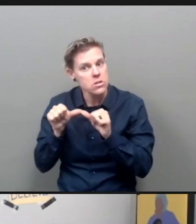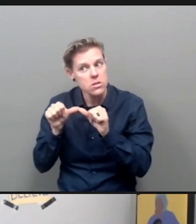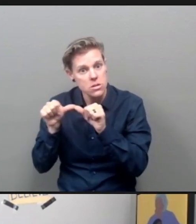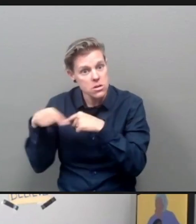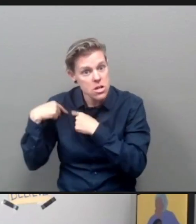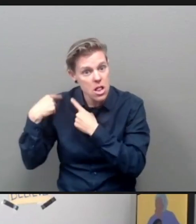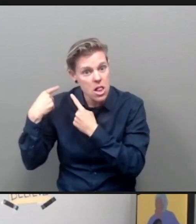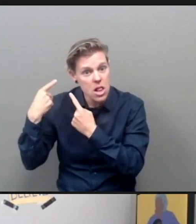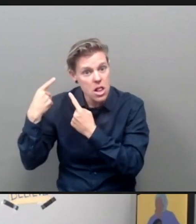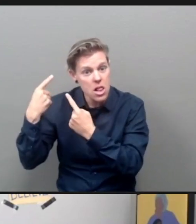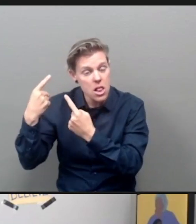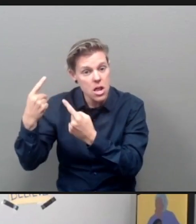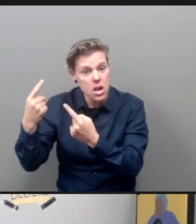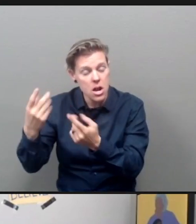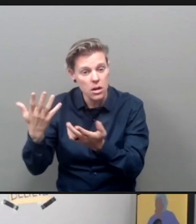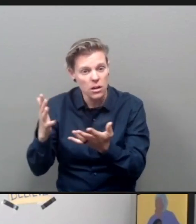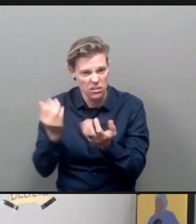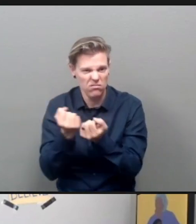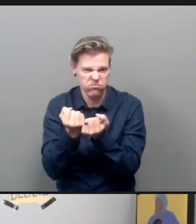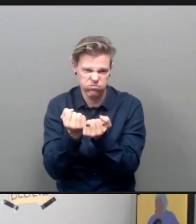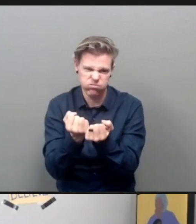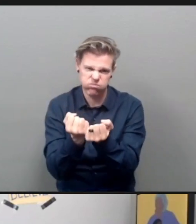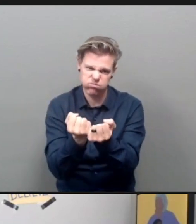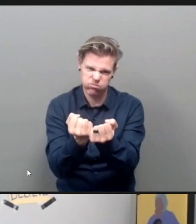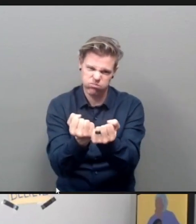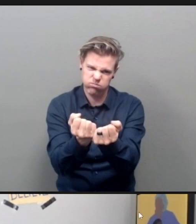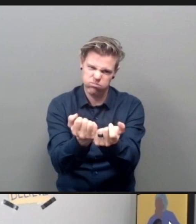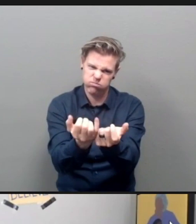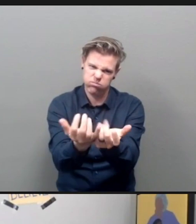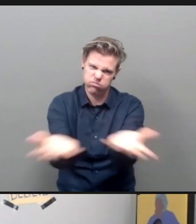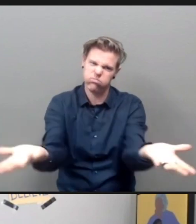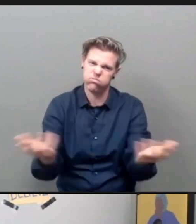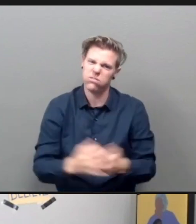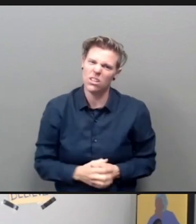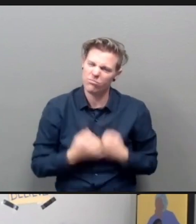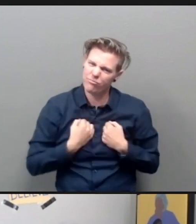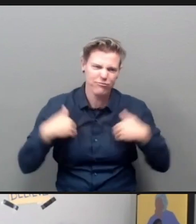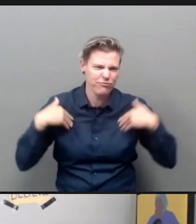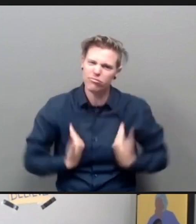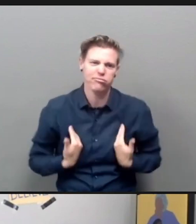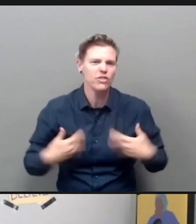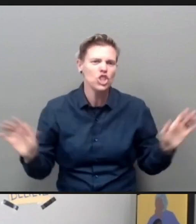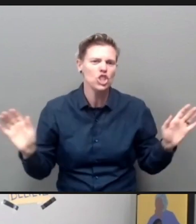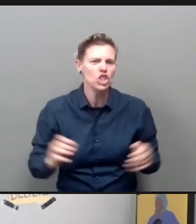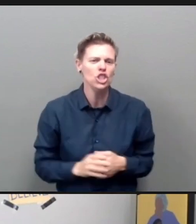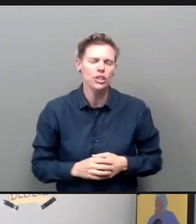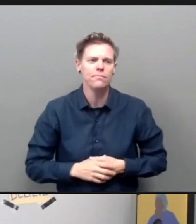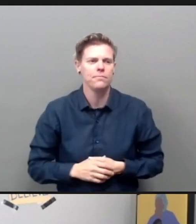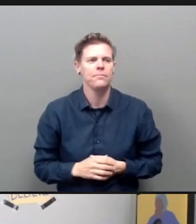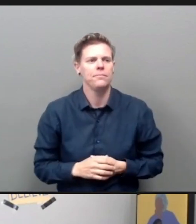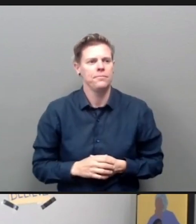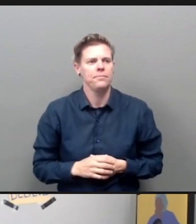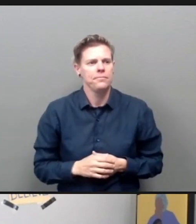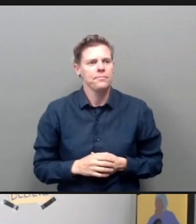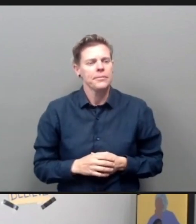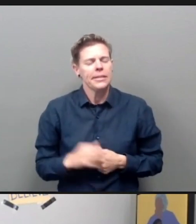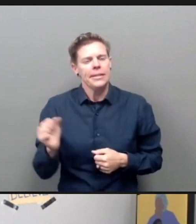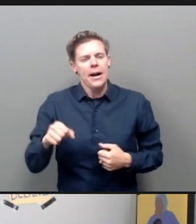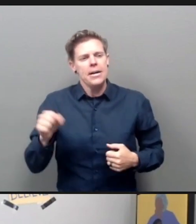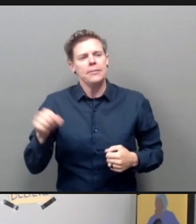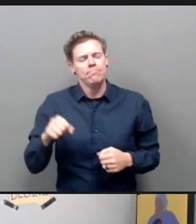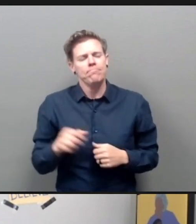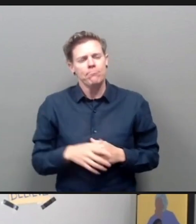folks are feeling so tired and overwhelmed. So I think numerically, though, that we also know one last